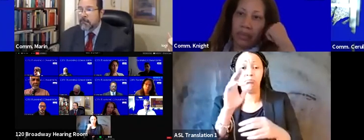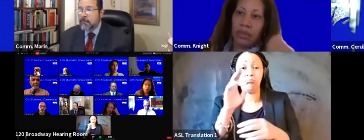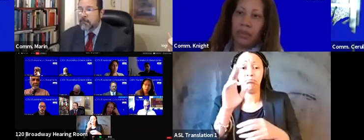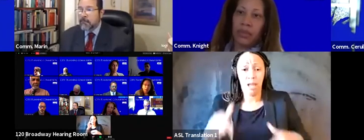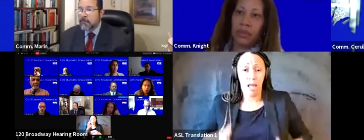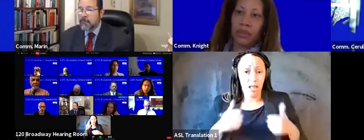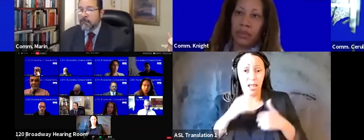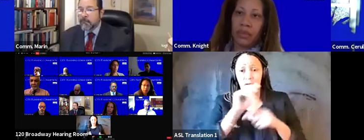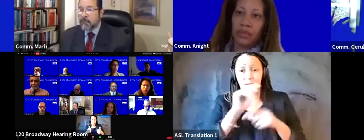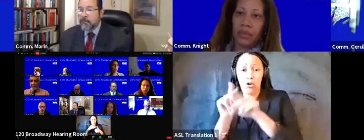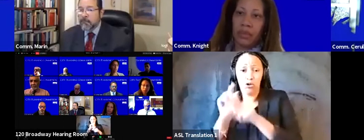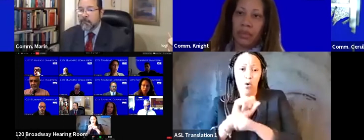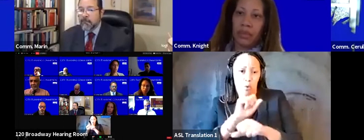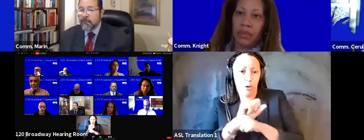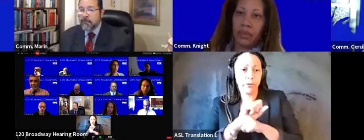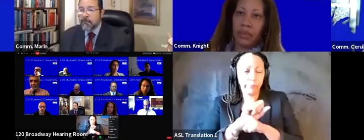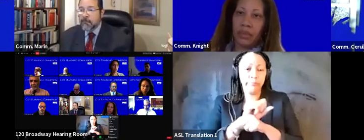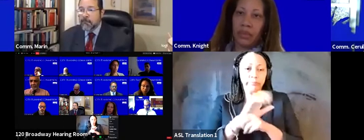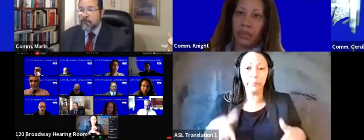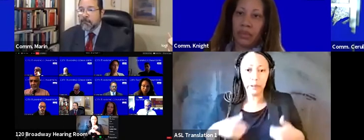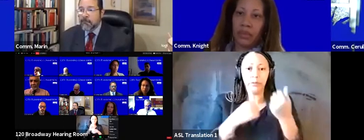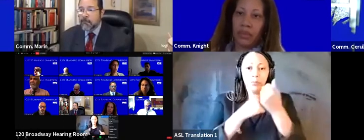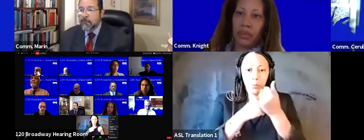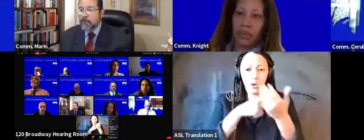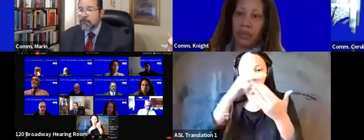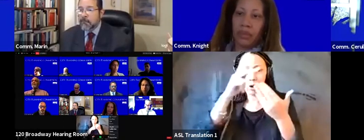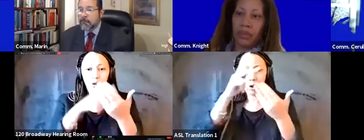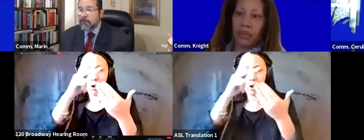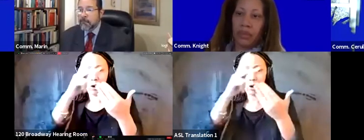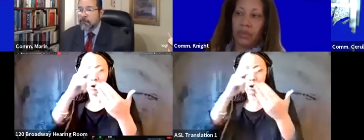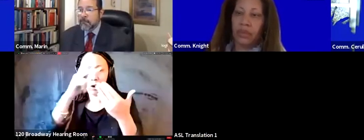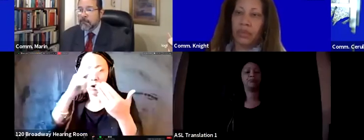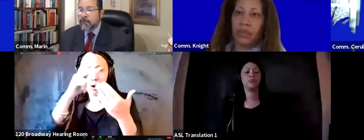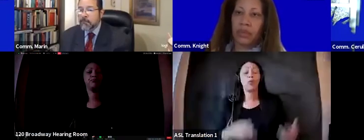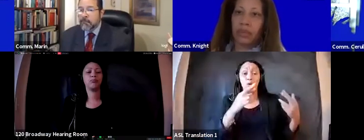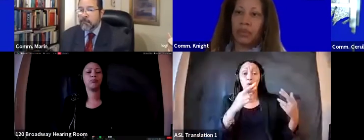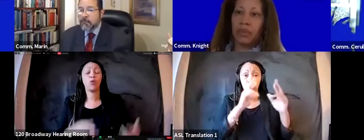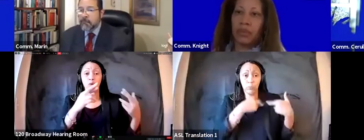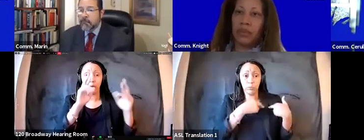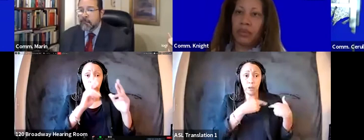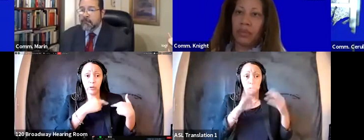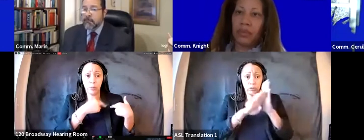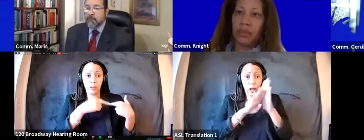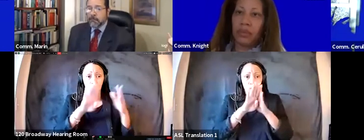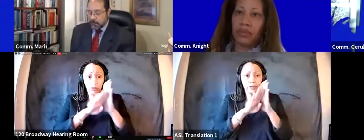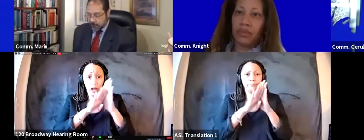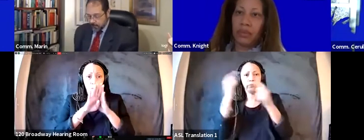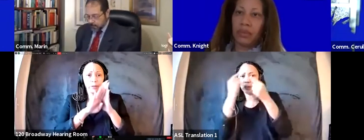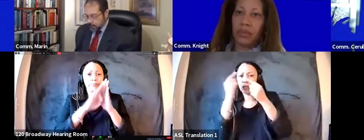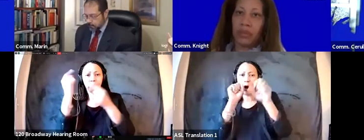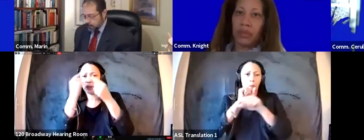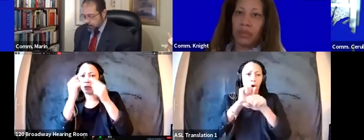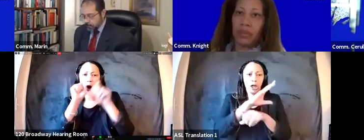share our support for this project. 32BJ supports responsible development, development that takes into consideration workers and working